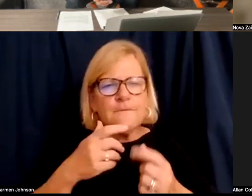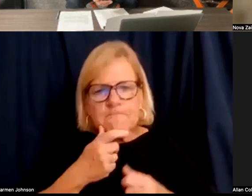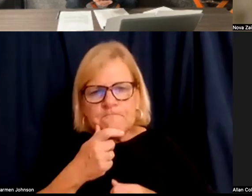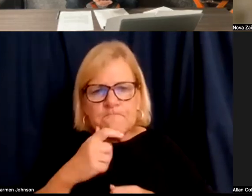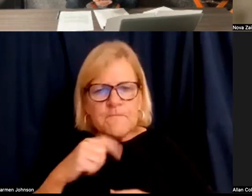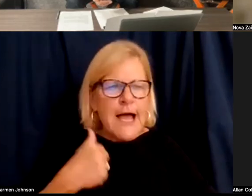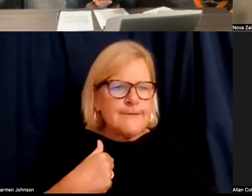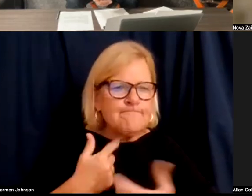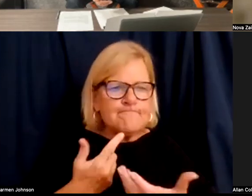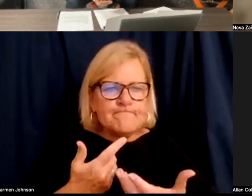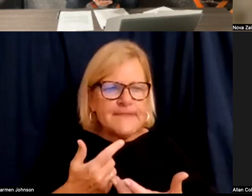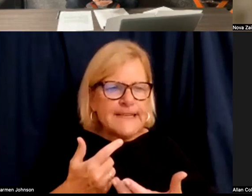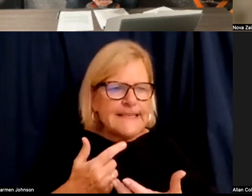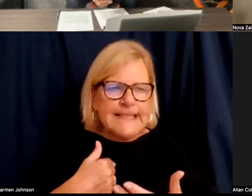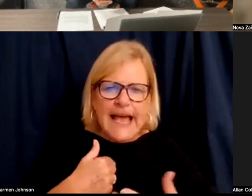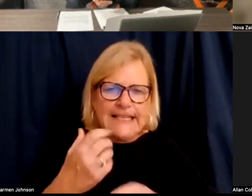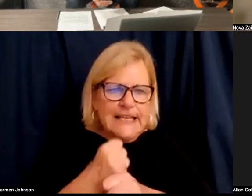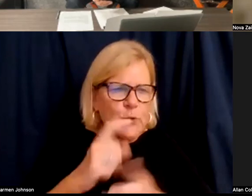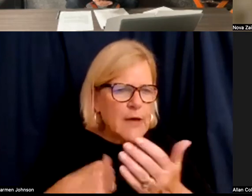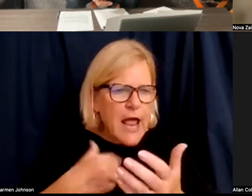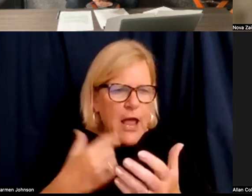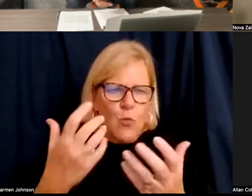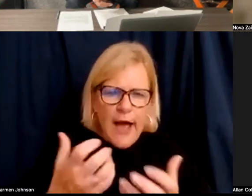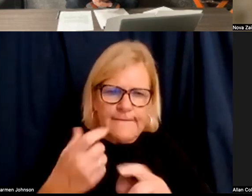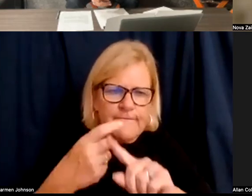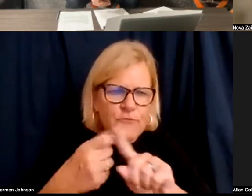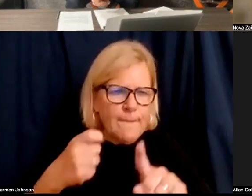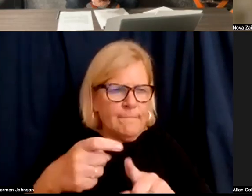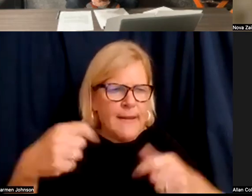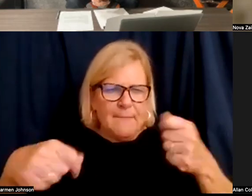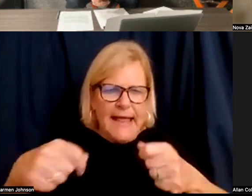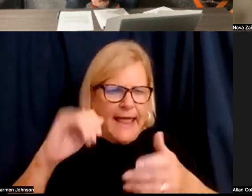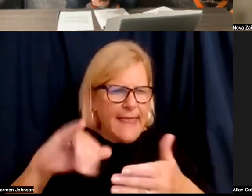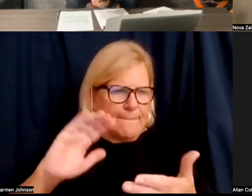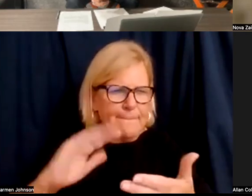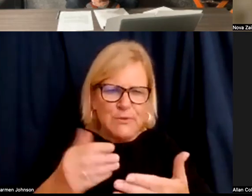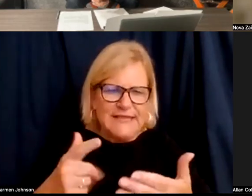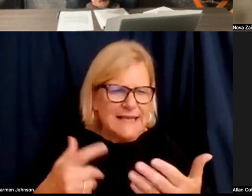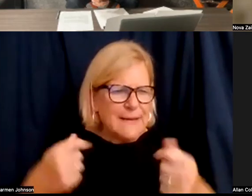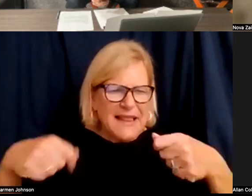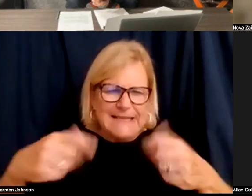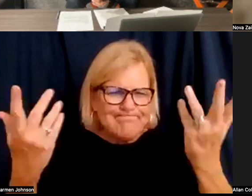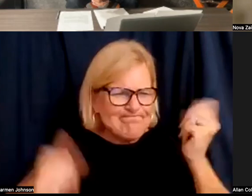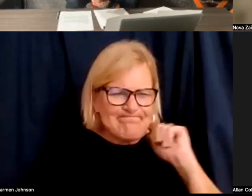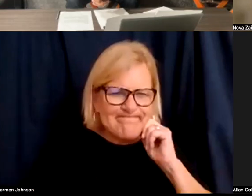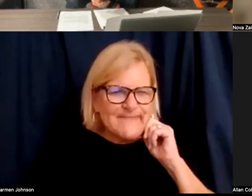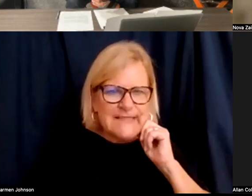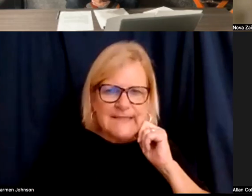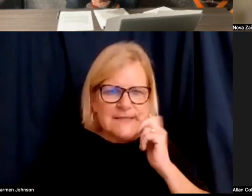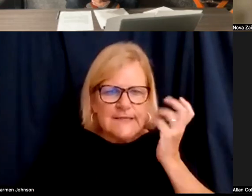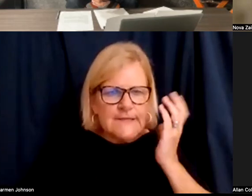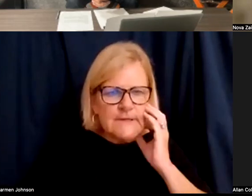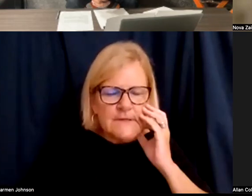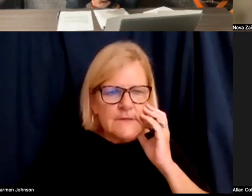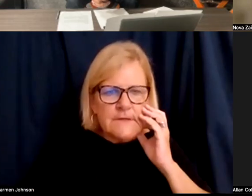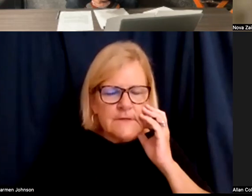just not getting what I want to get out of playing this music or playing these drums. And